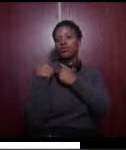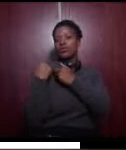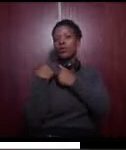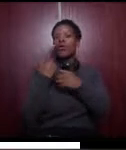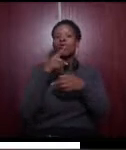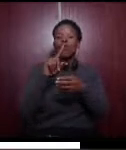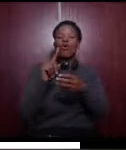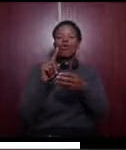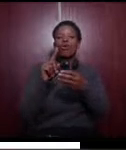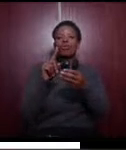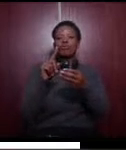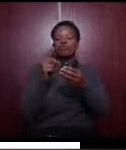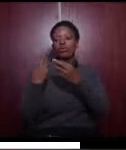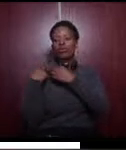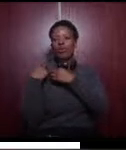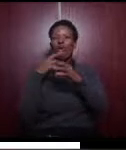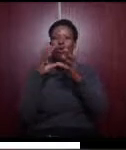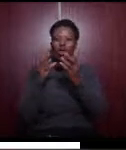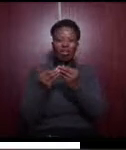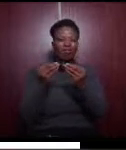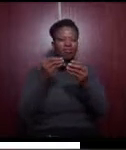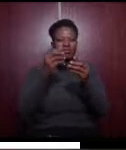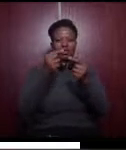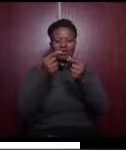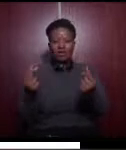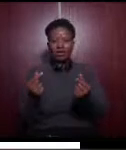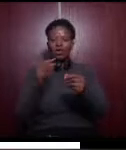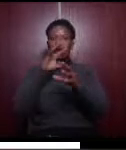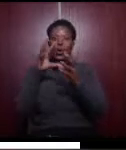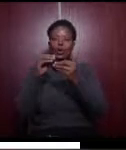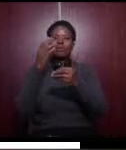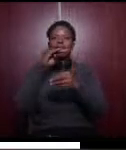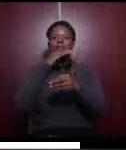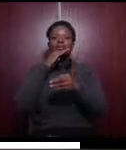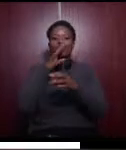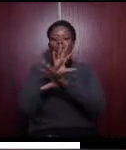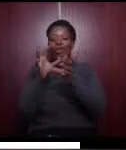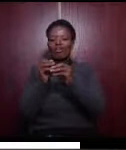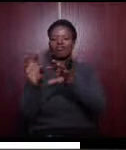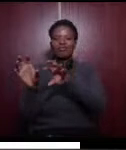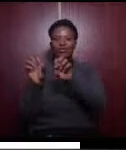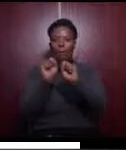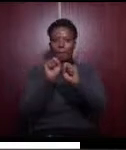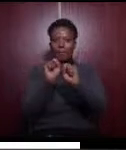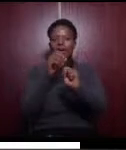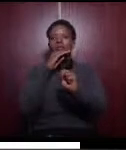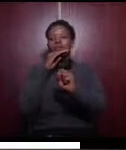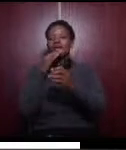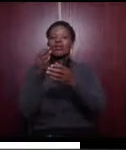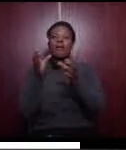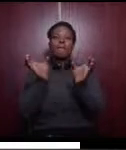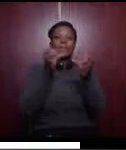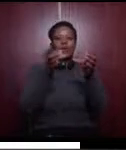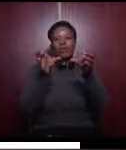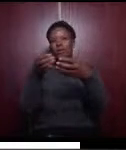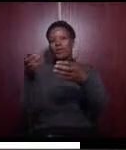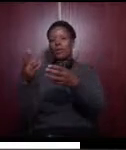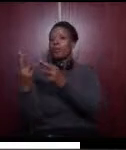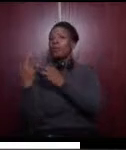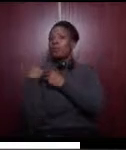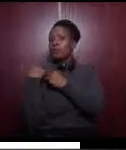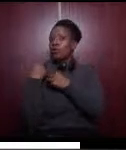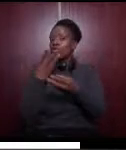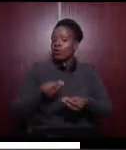be dissolved, as I had mentioned. But currently, given that these funds are dormant, so there are no boards that are responsible for